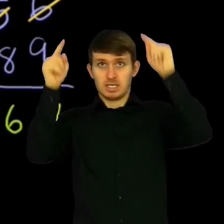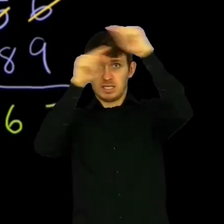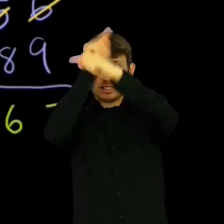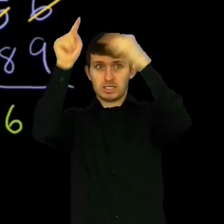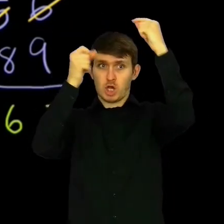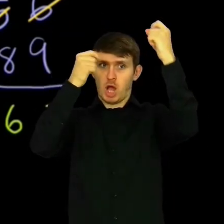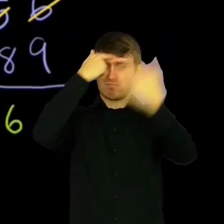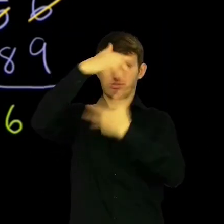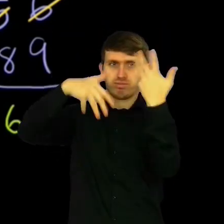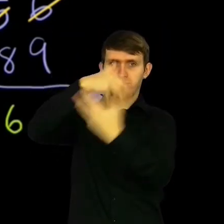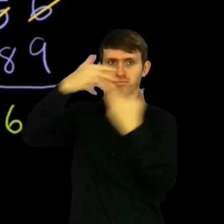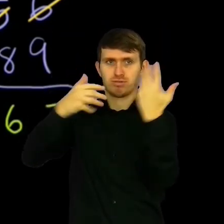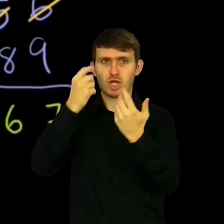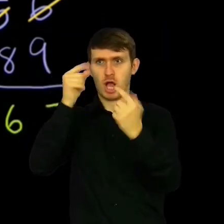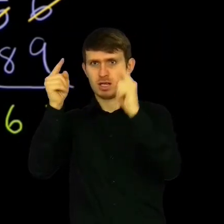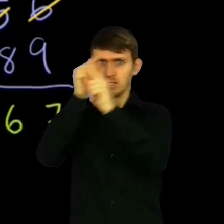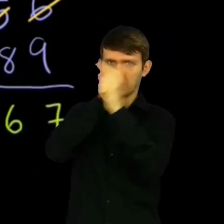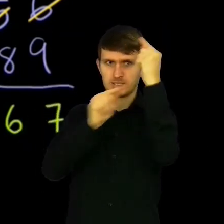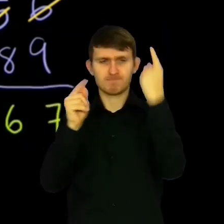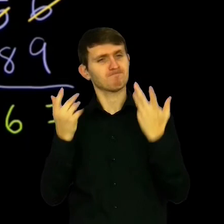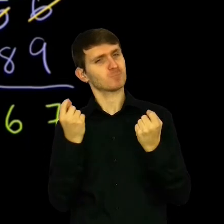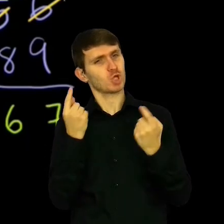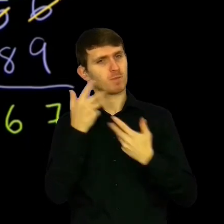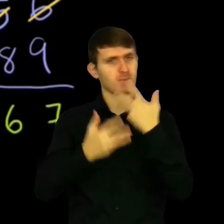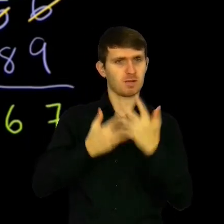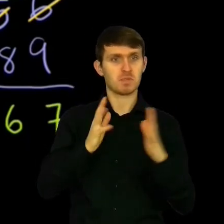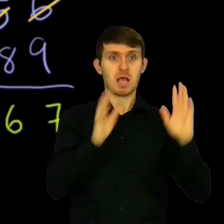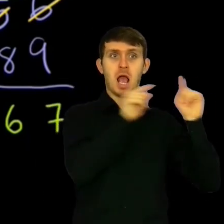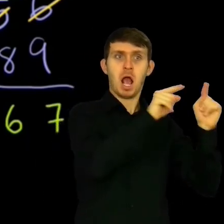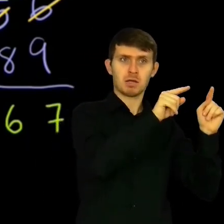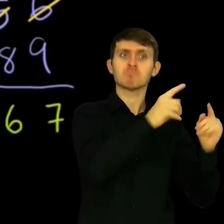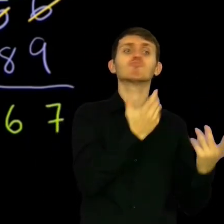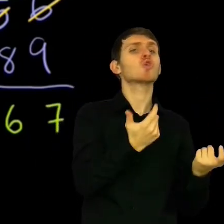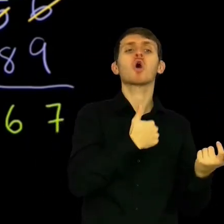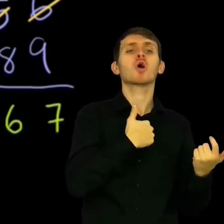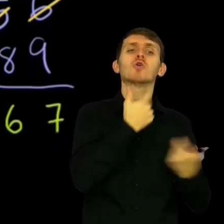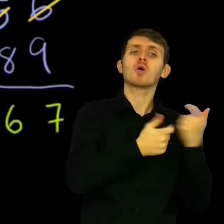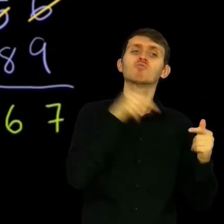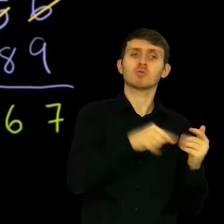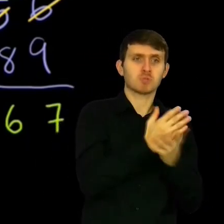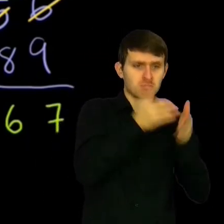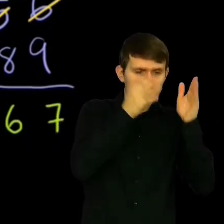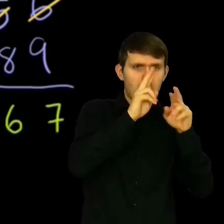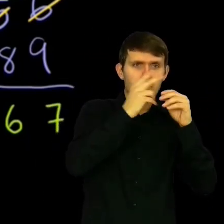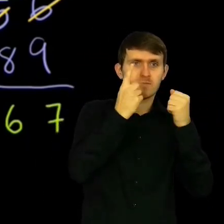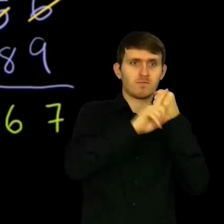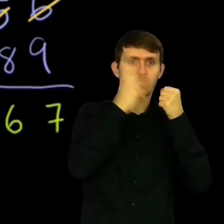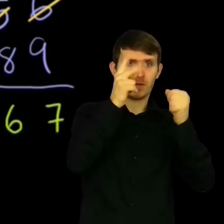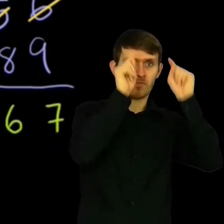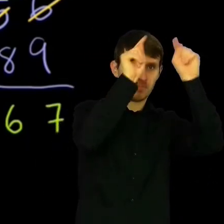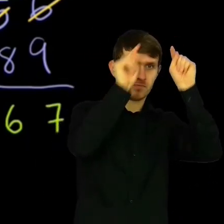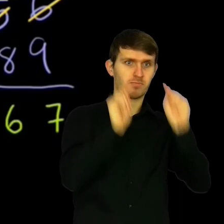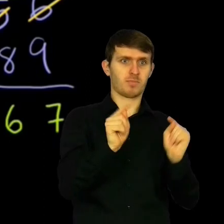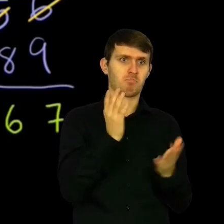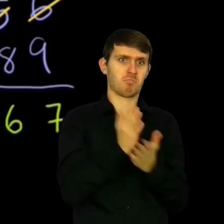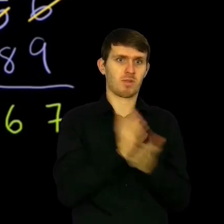is very hard to remember. It's very hard for me to keep track of what I borrowed and what another number is and et cetera, et cetera. But here, at any point in time,